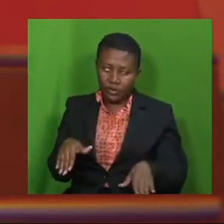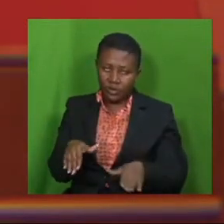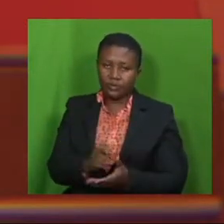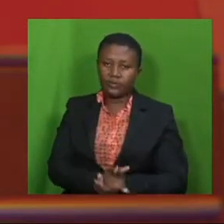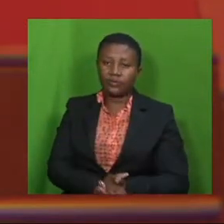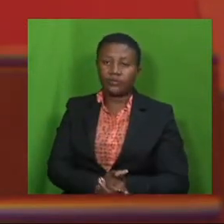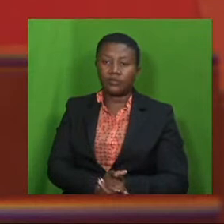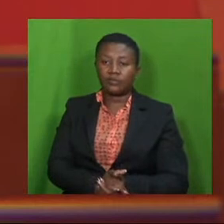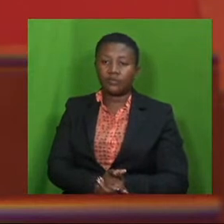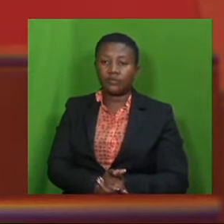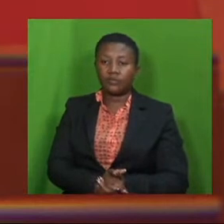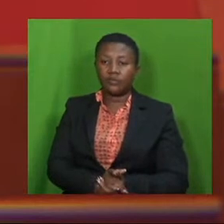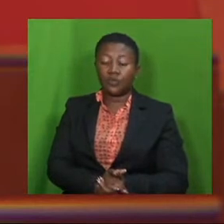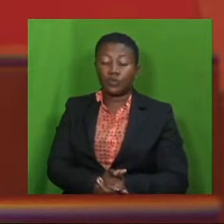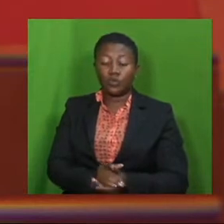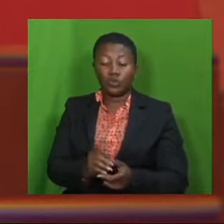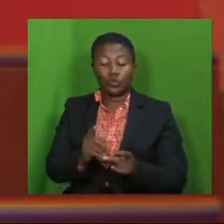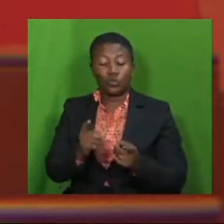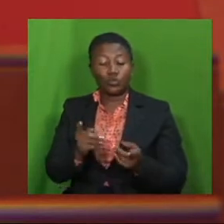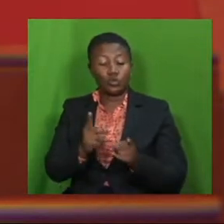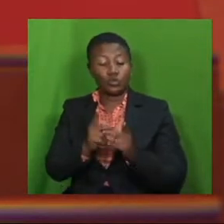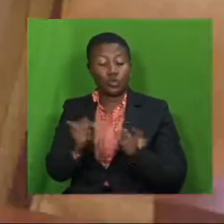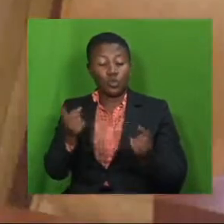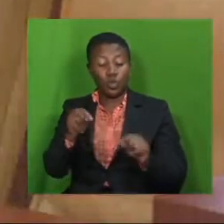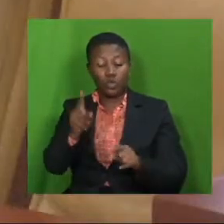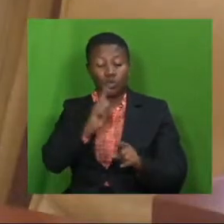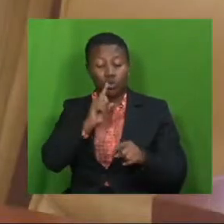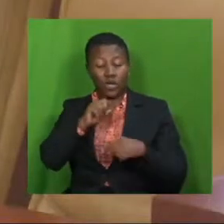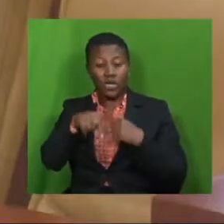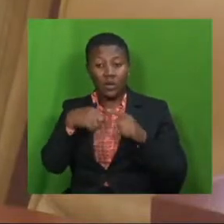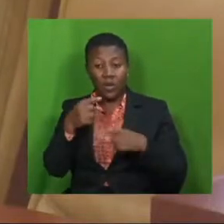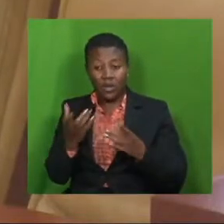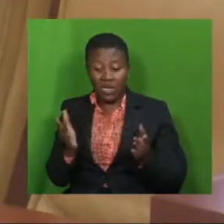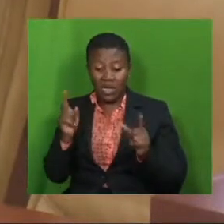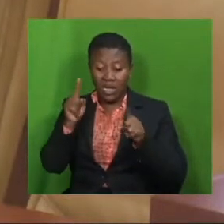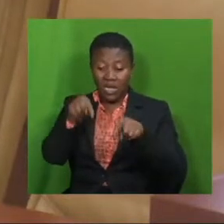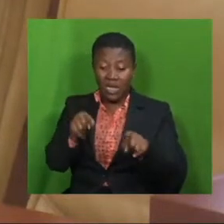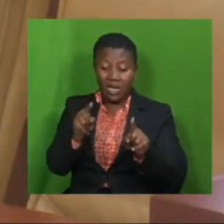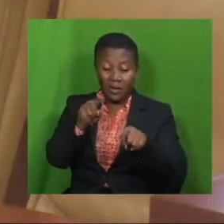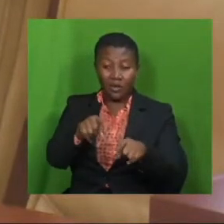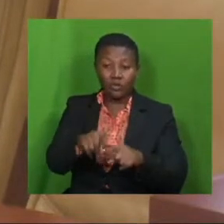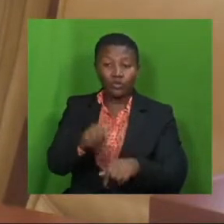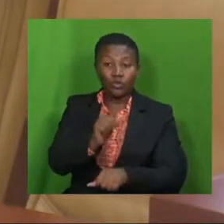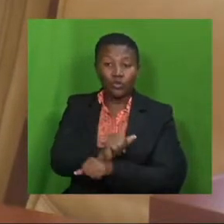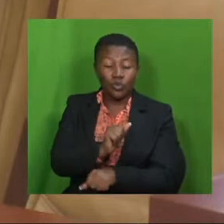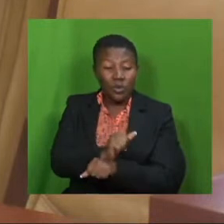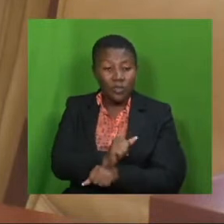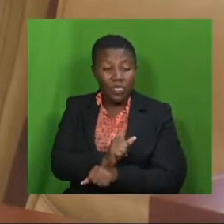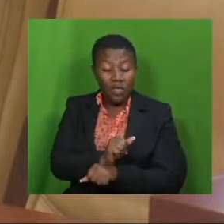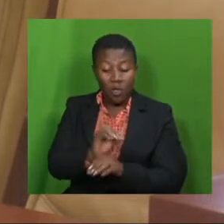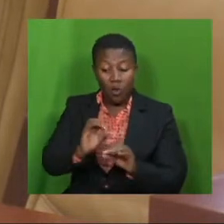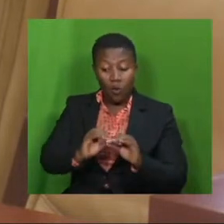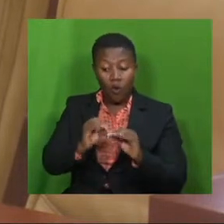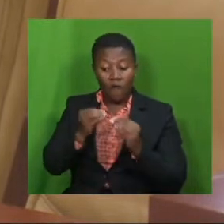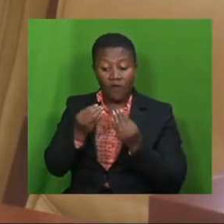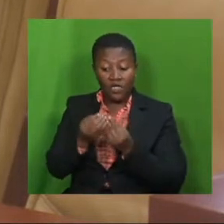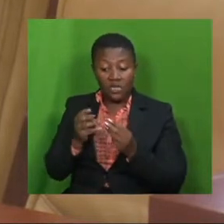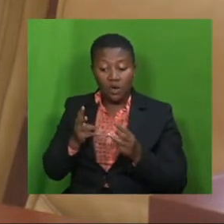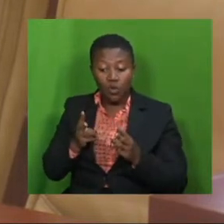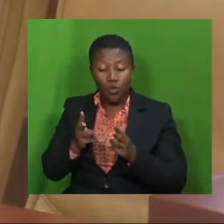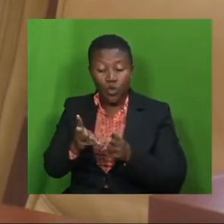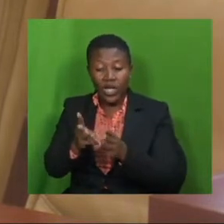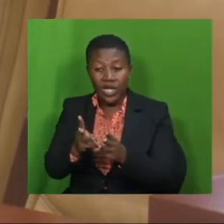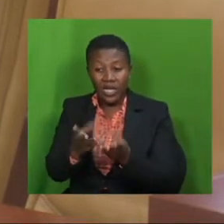So when you are talking about attendance to Parliament, the official source, the credible